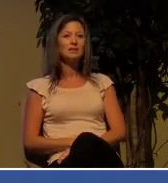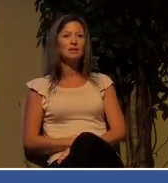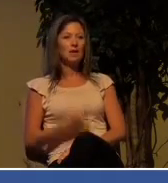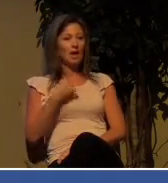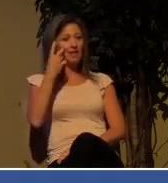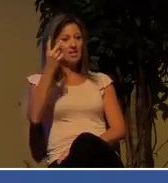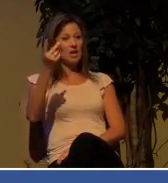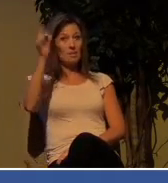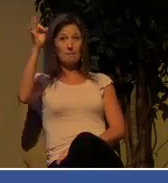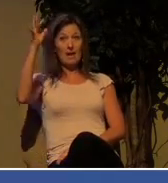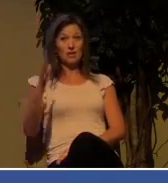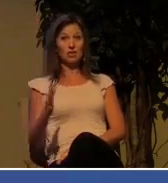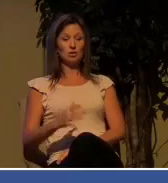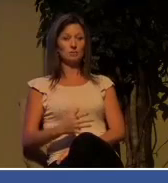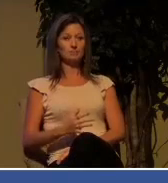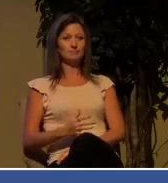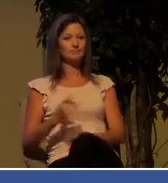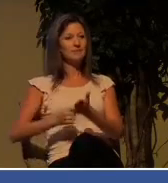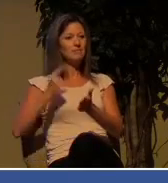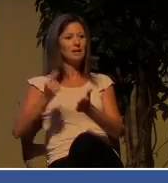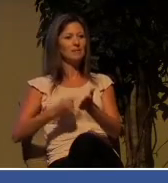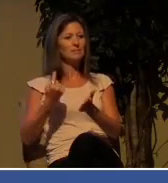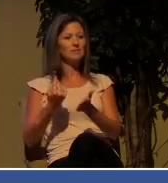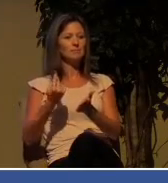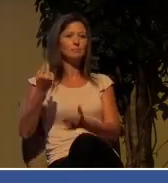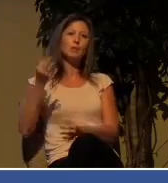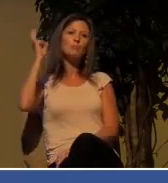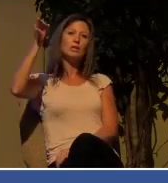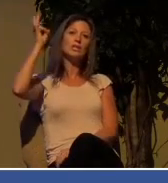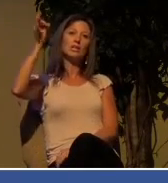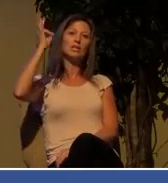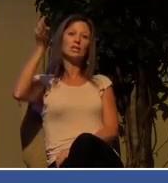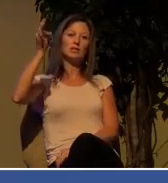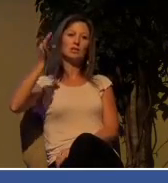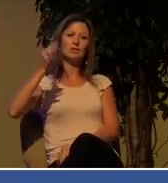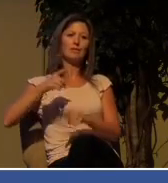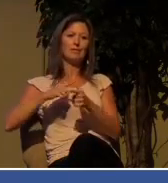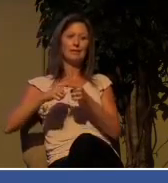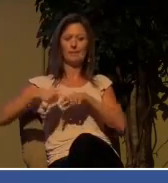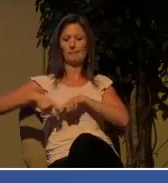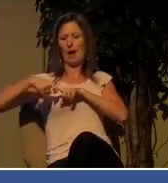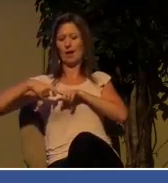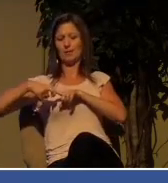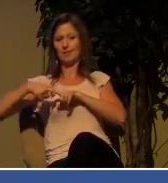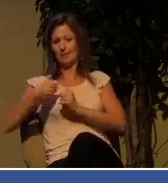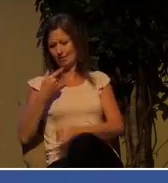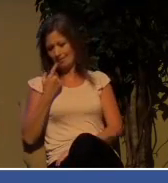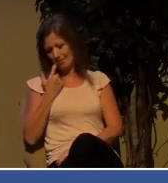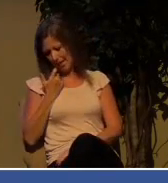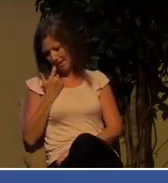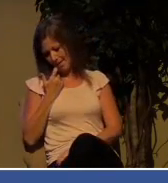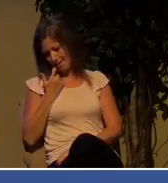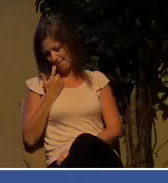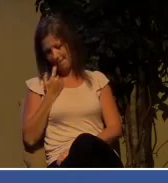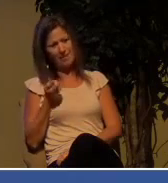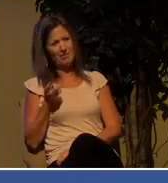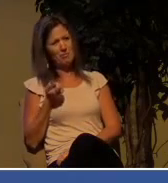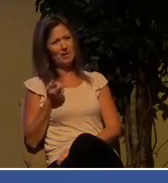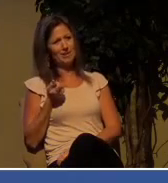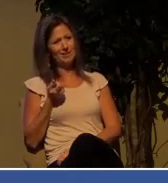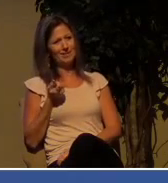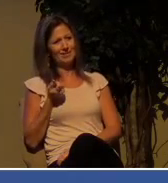preached, there were times he would stop and sort of chuckle himself a little bit. It was as if he knew something, something